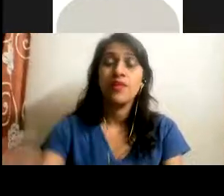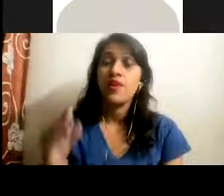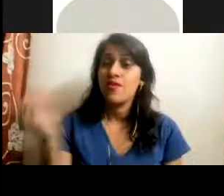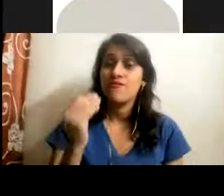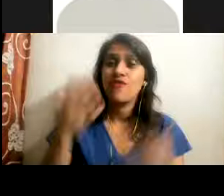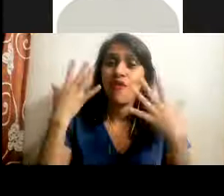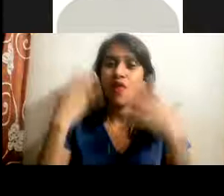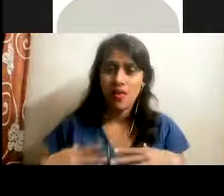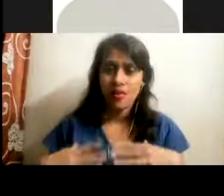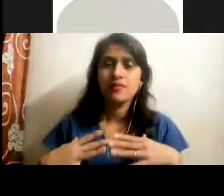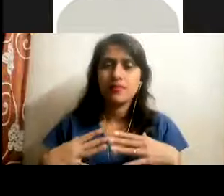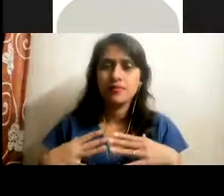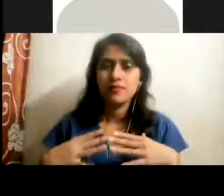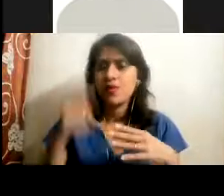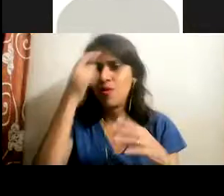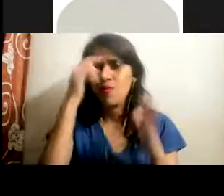conditions